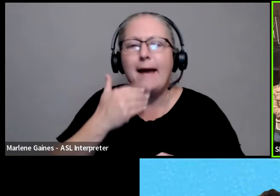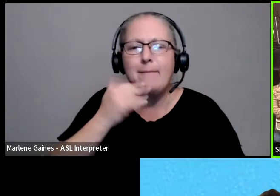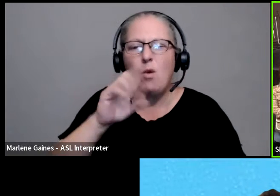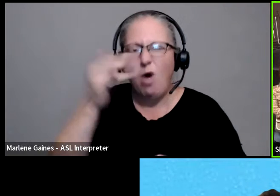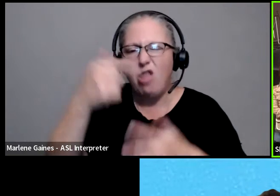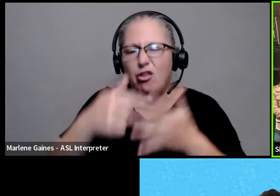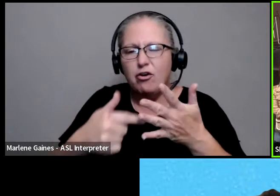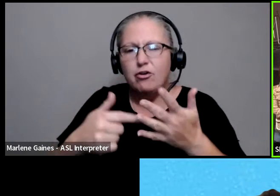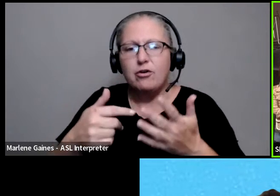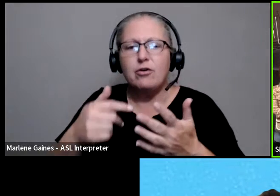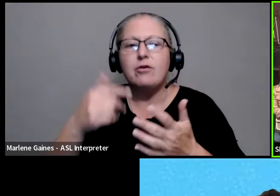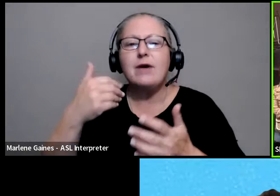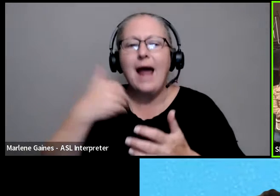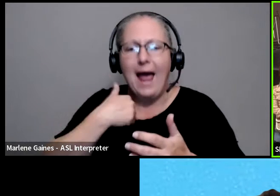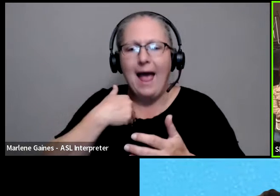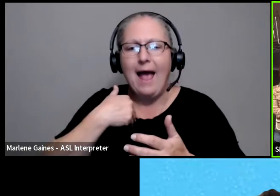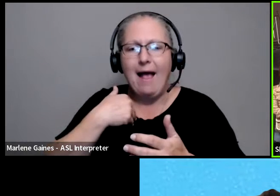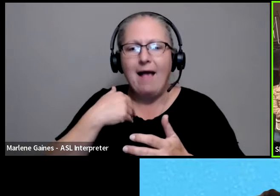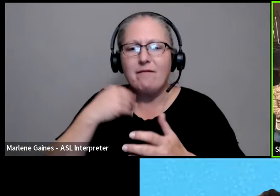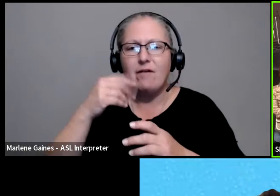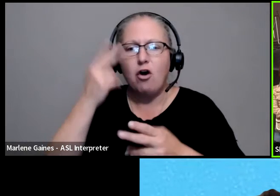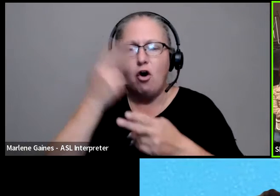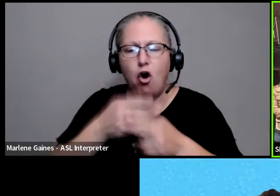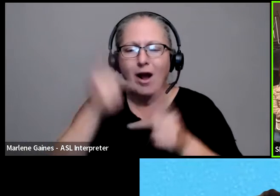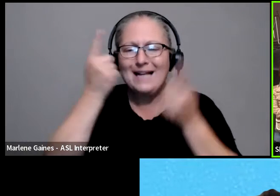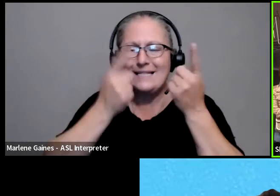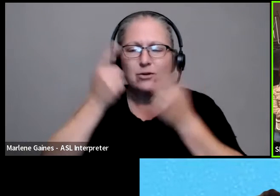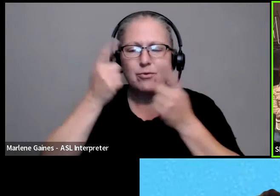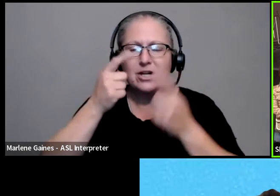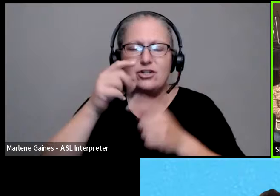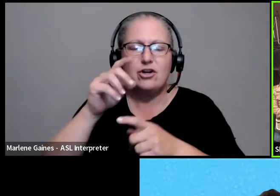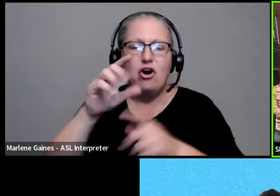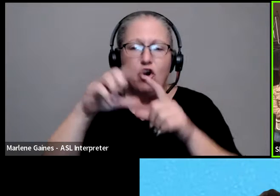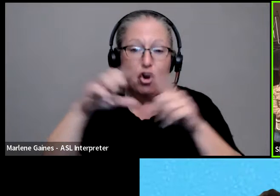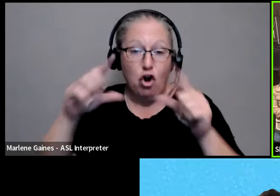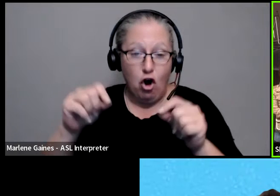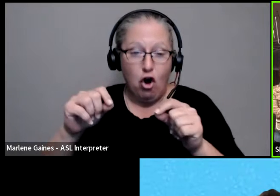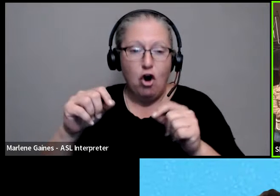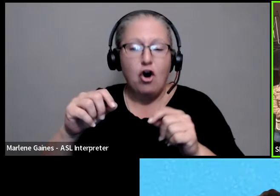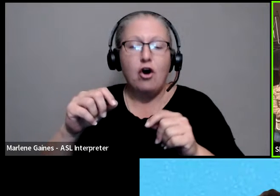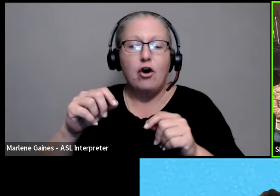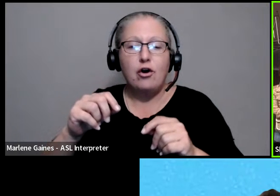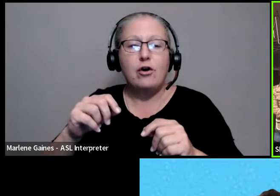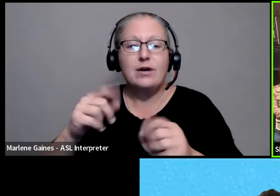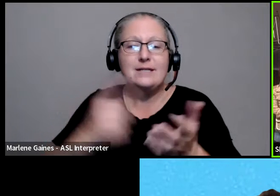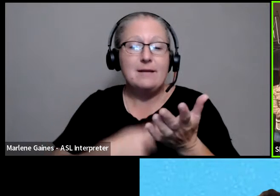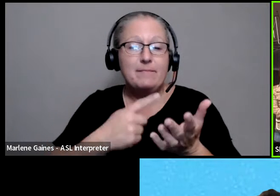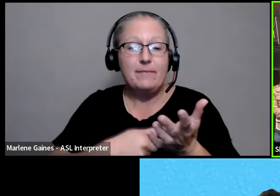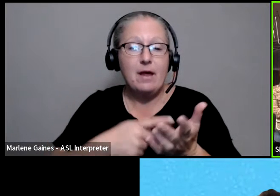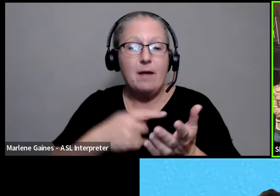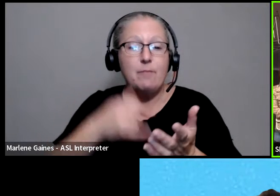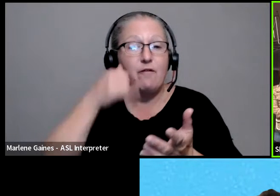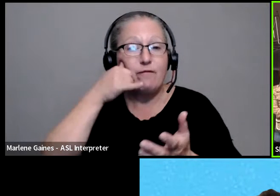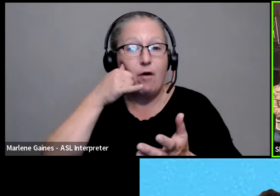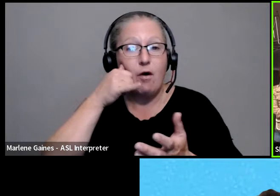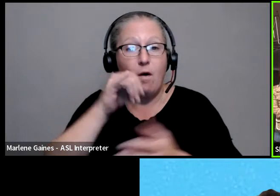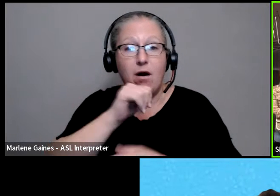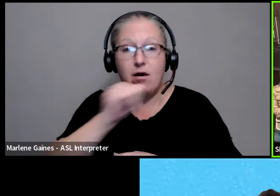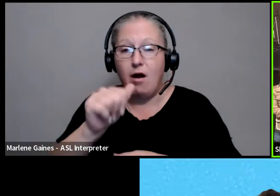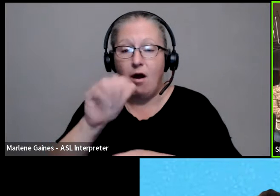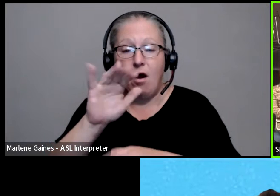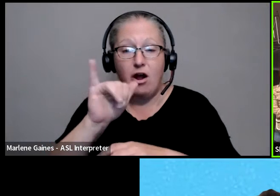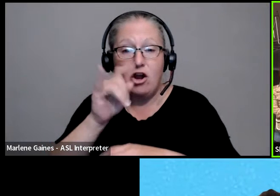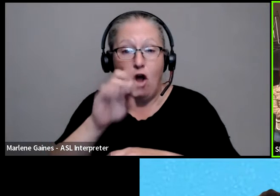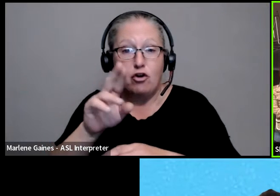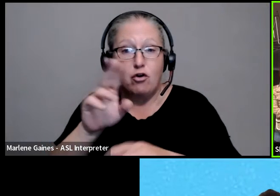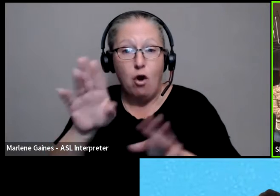things. And so they have consideration cards. And so, you know, they, you know, sometimes will have their phones like unyondered because they have to do